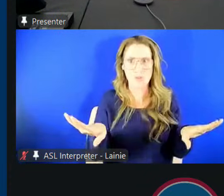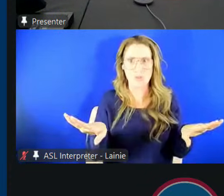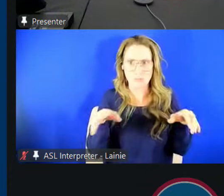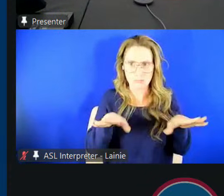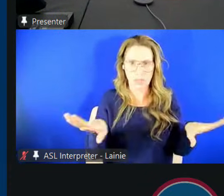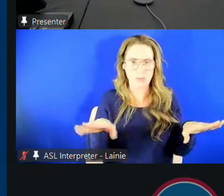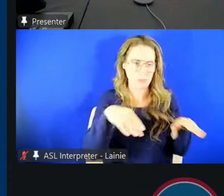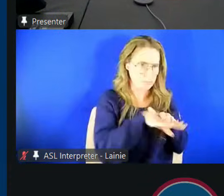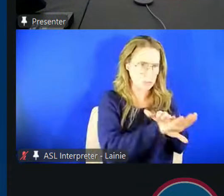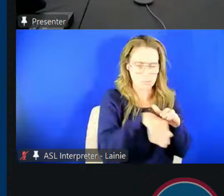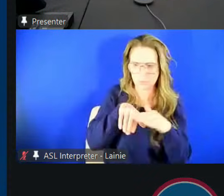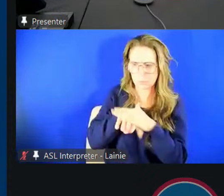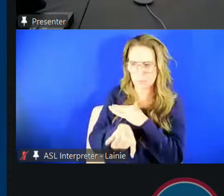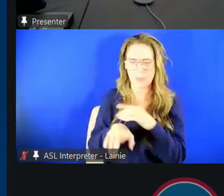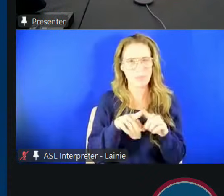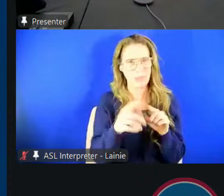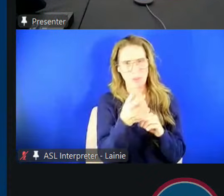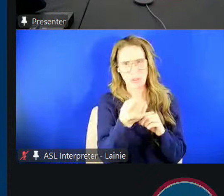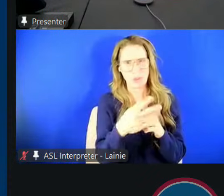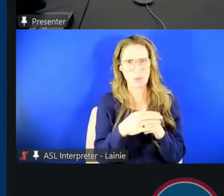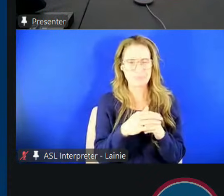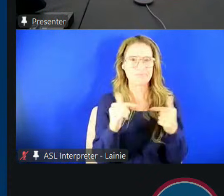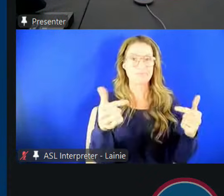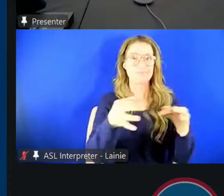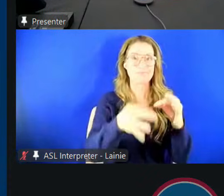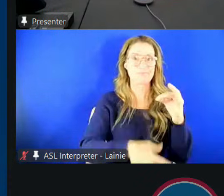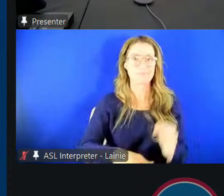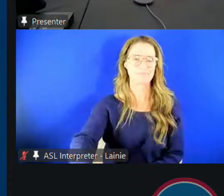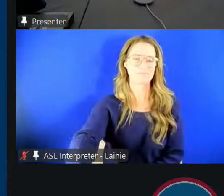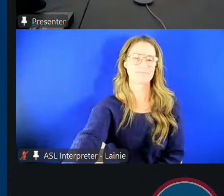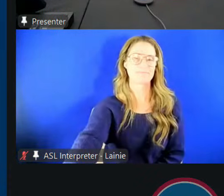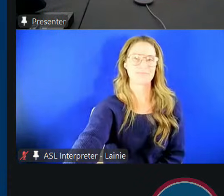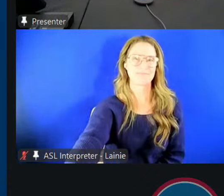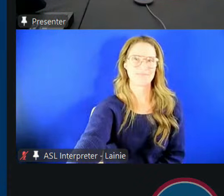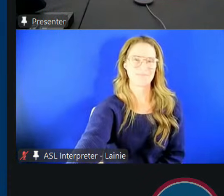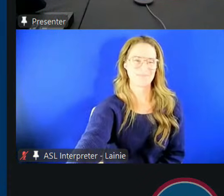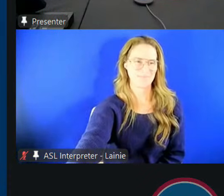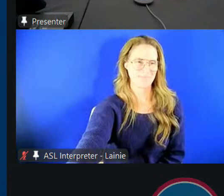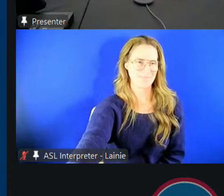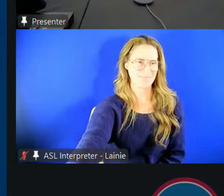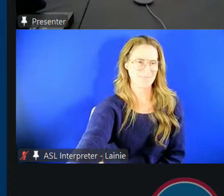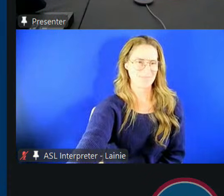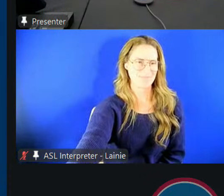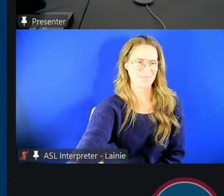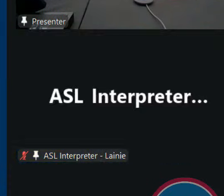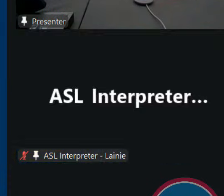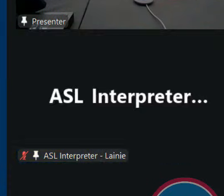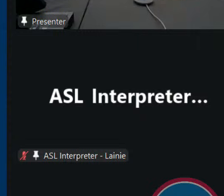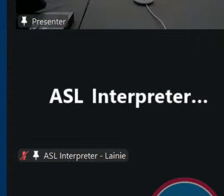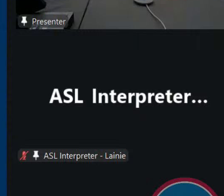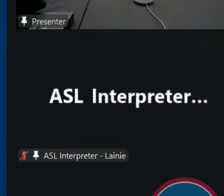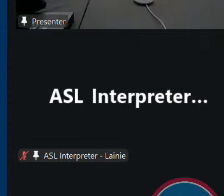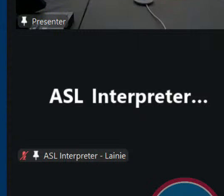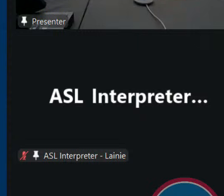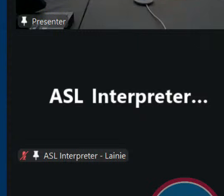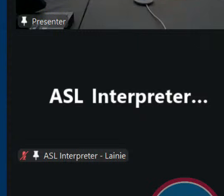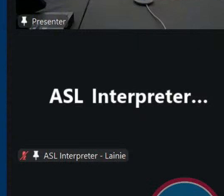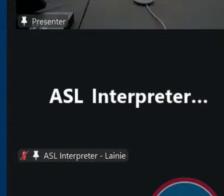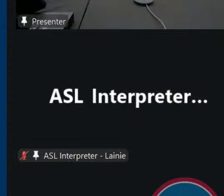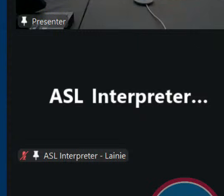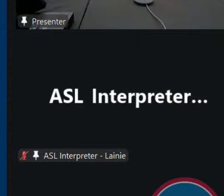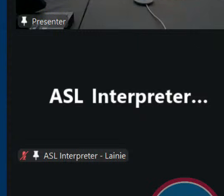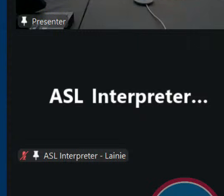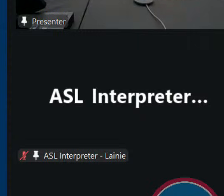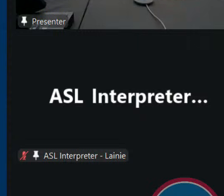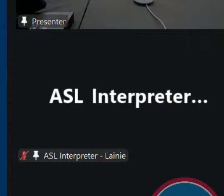few of those around the system. And then separately from the bus zone priority study, just kind of bus vision at large.